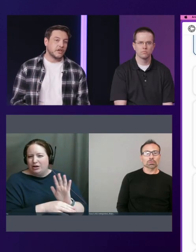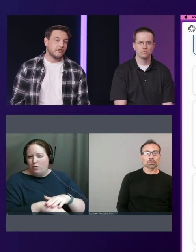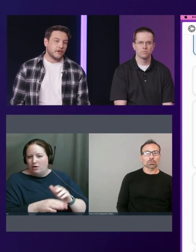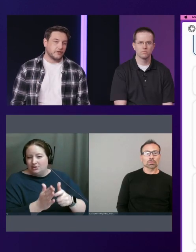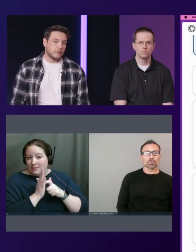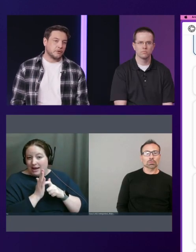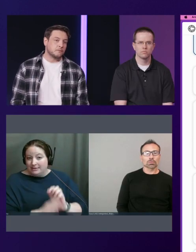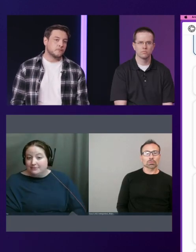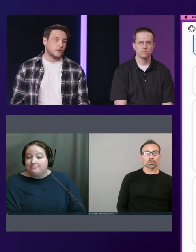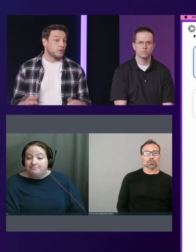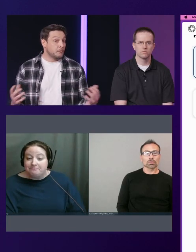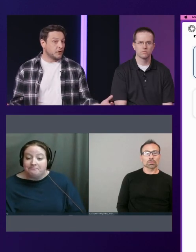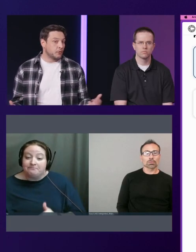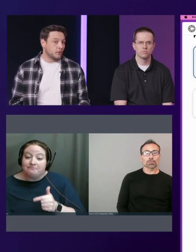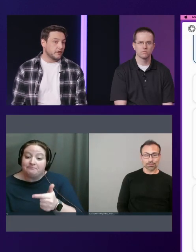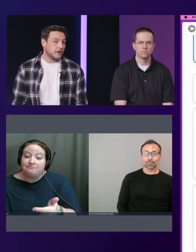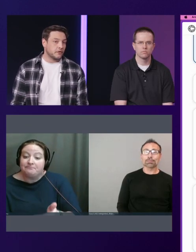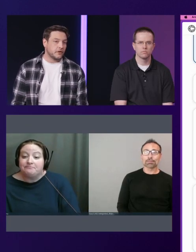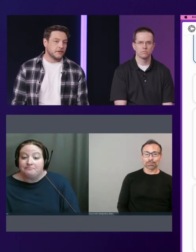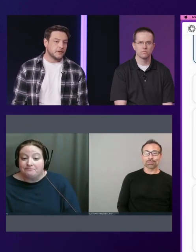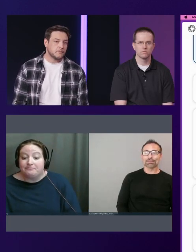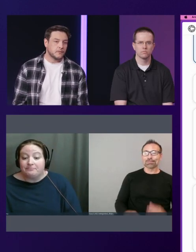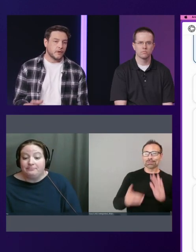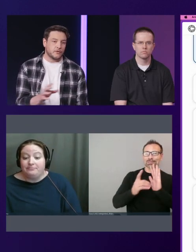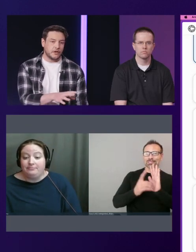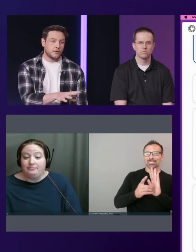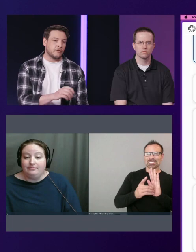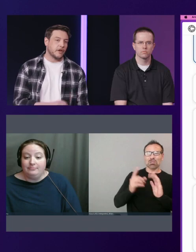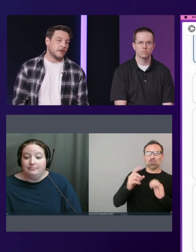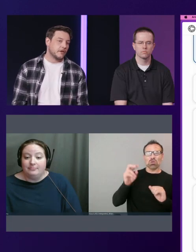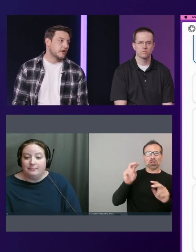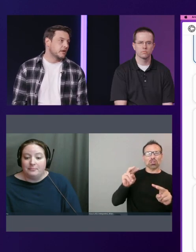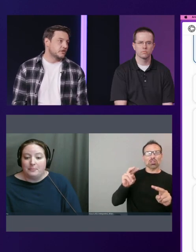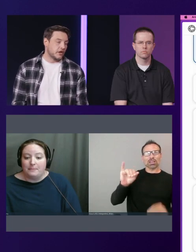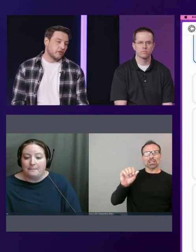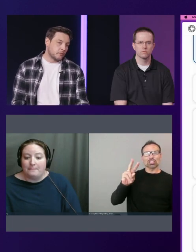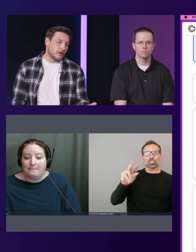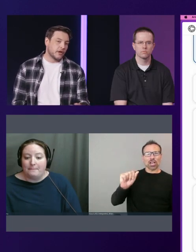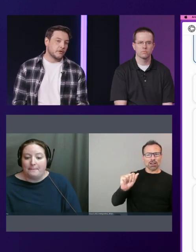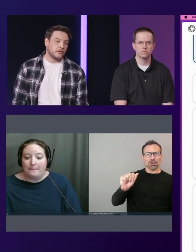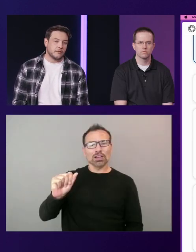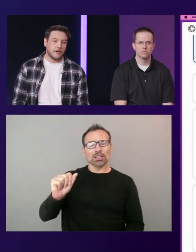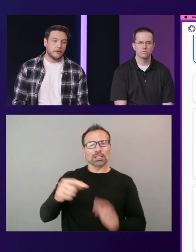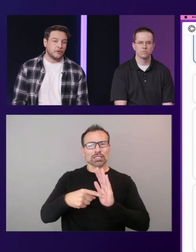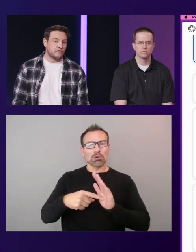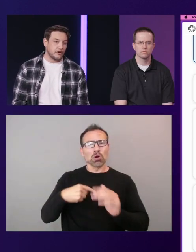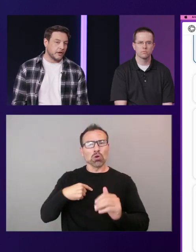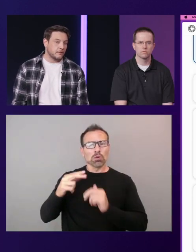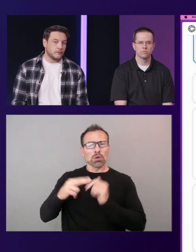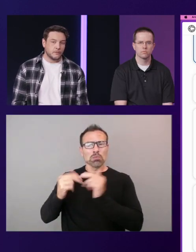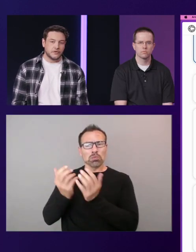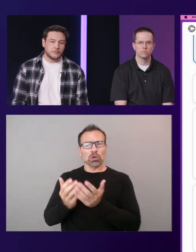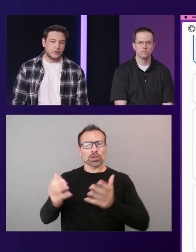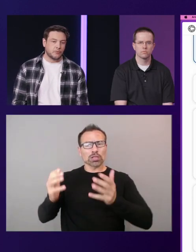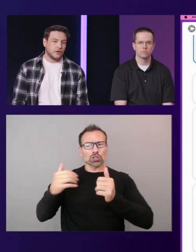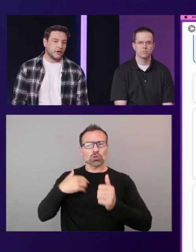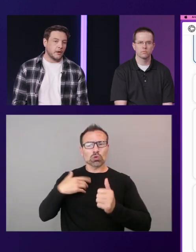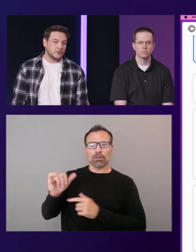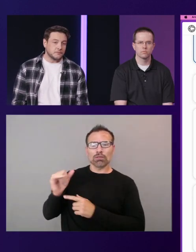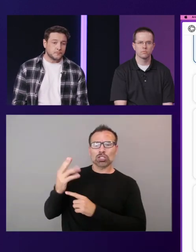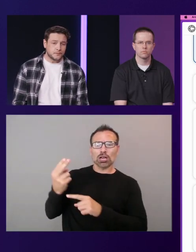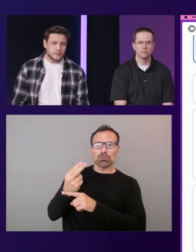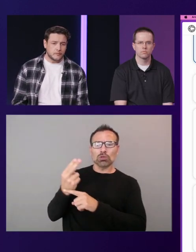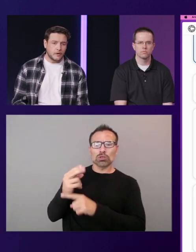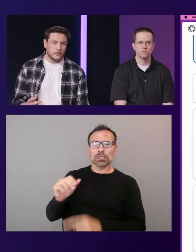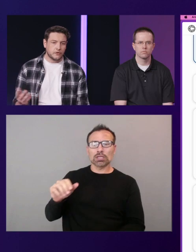for a Java example. We've been building more with containers lately, and we see here we've got a Java API using AWS Fargate, which seems like a pretty good